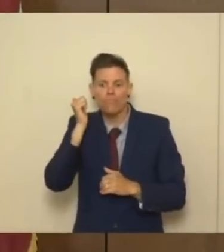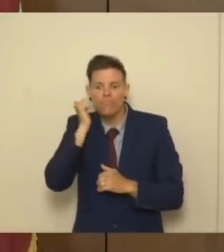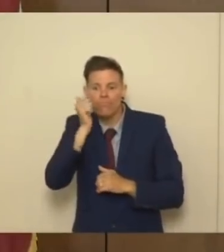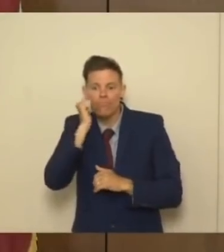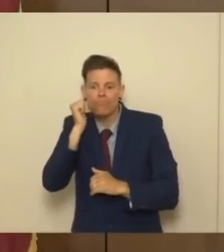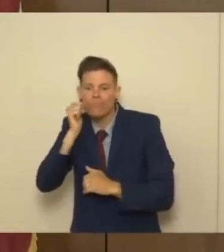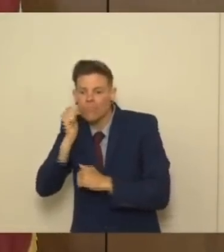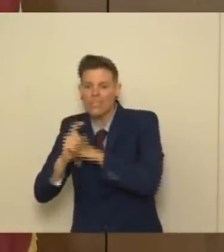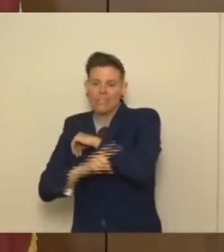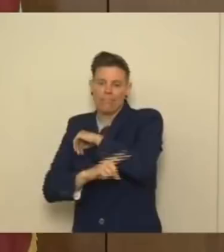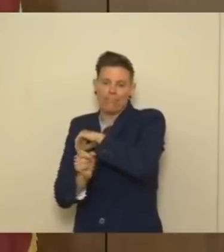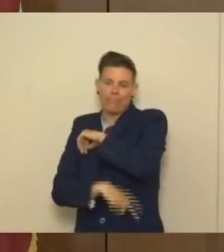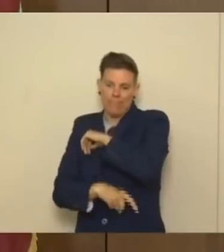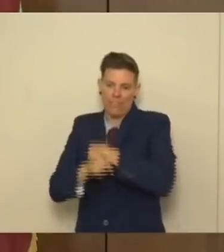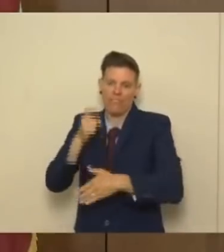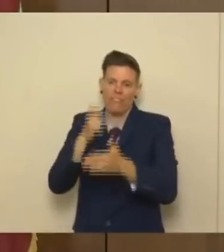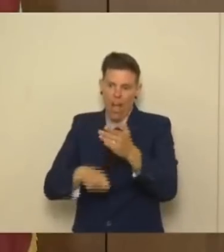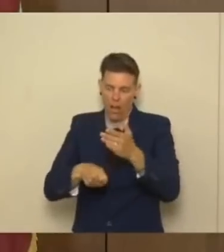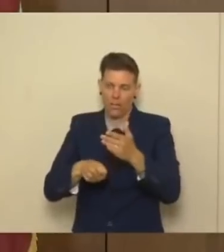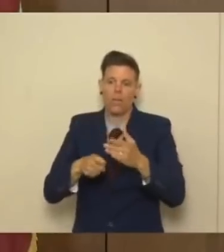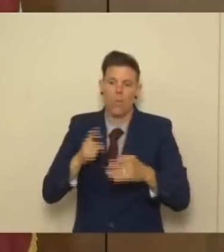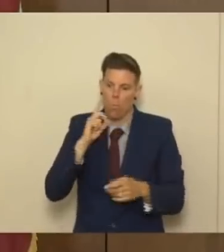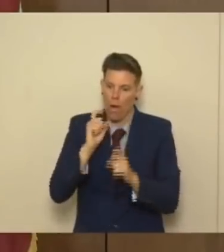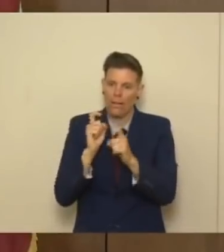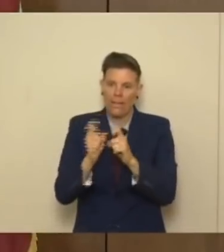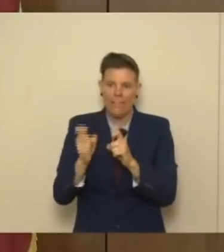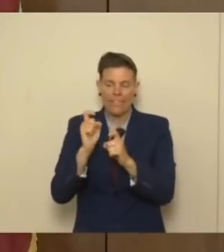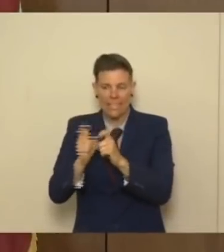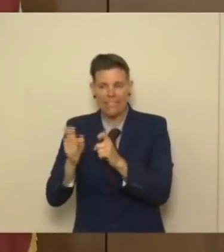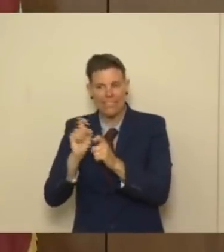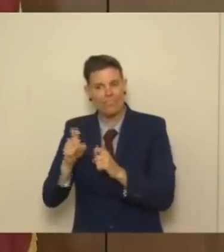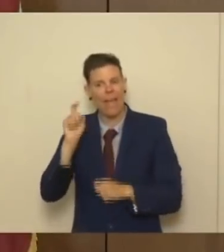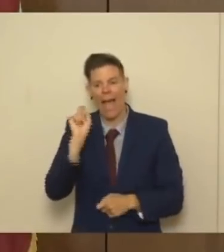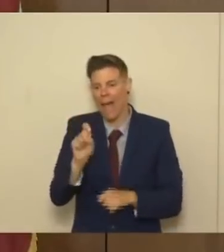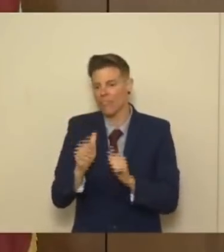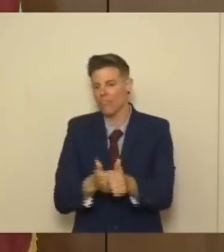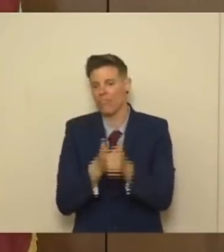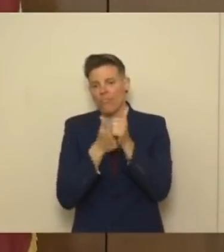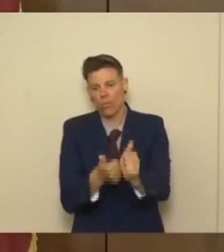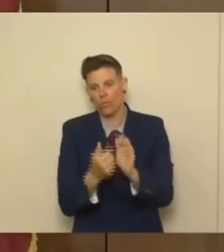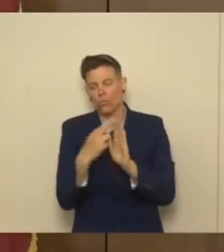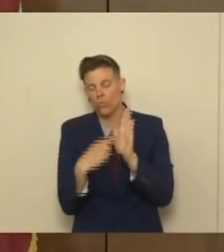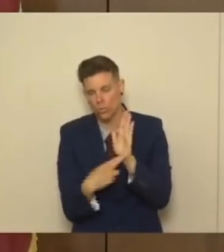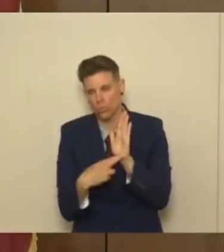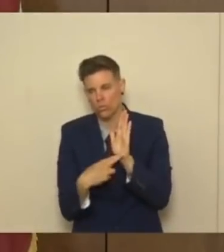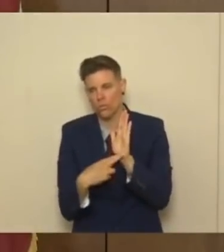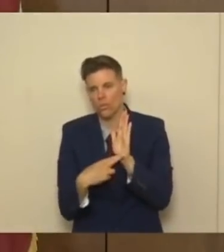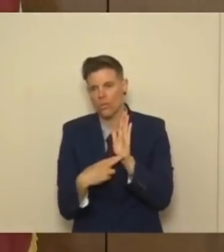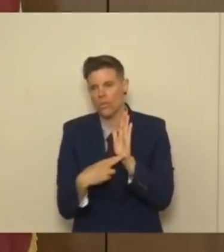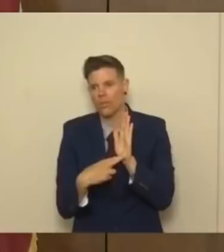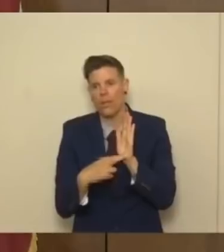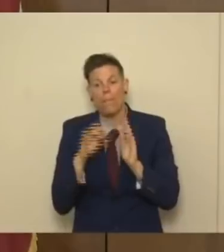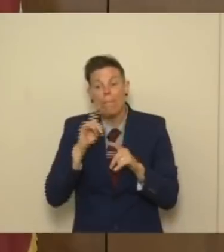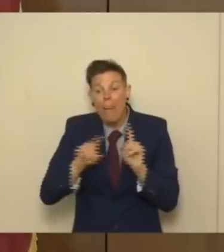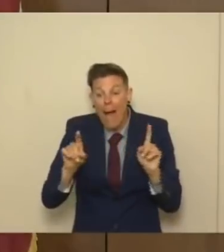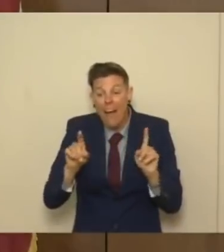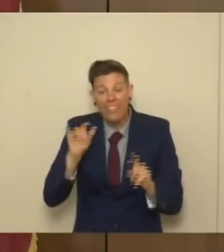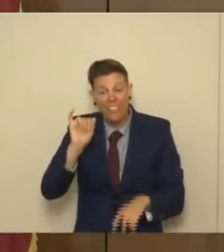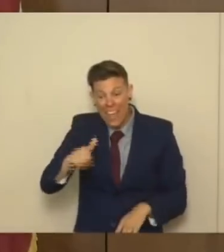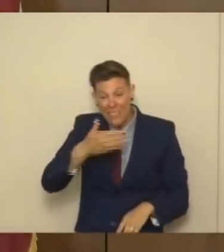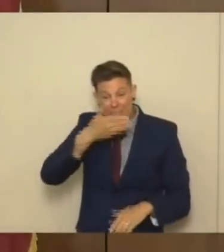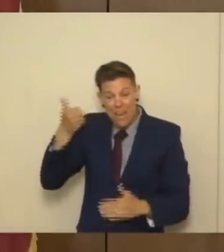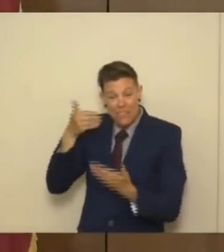We're in court on many of these. We will continue to go. I don't think that's the best way to deal with this. I think folks should adhere to the practices.